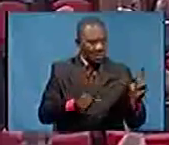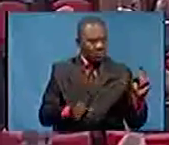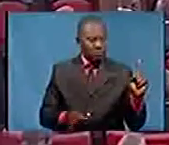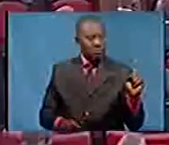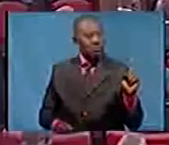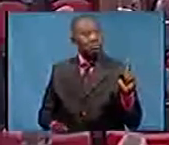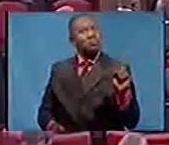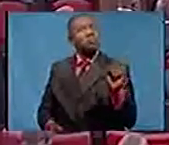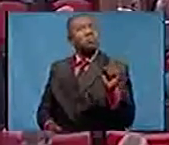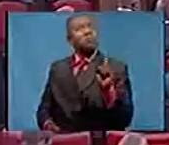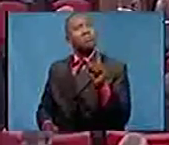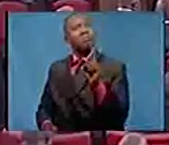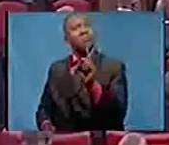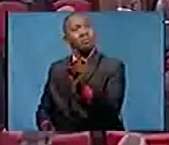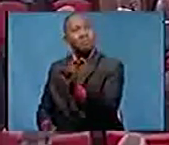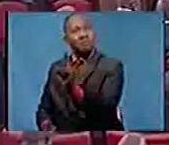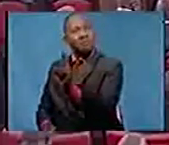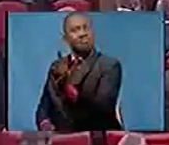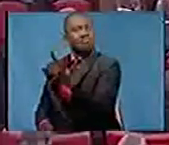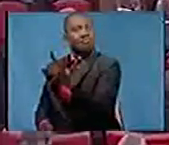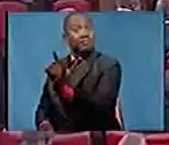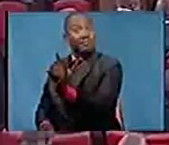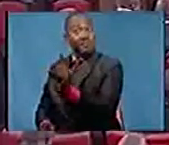see how he stood before us?